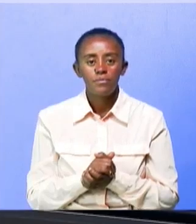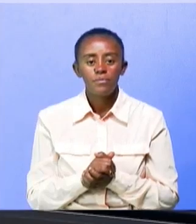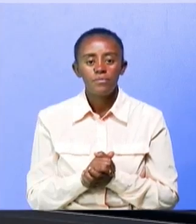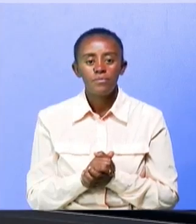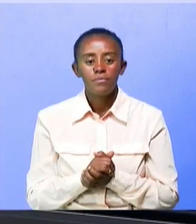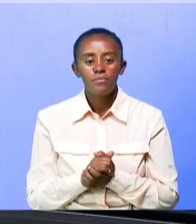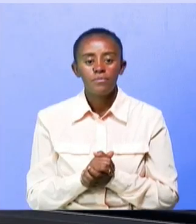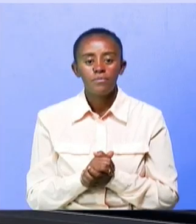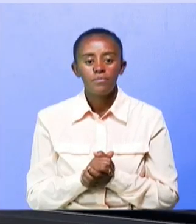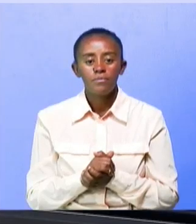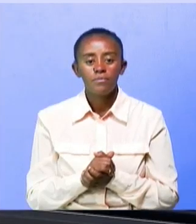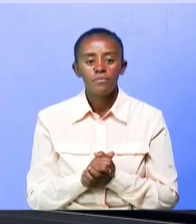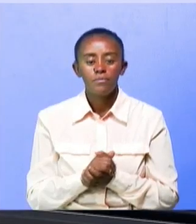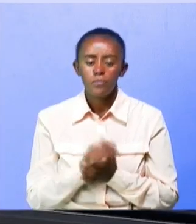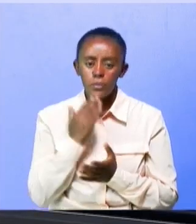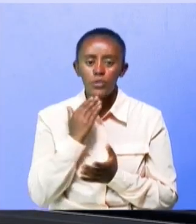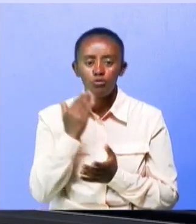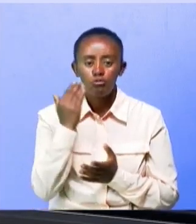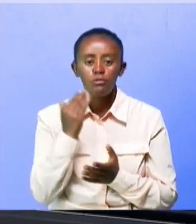It's good.